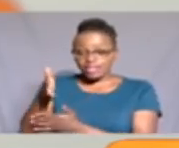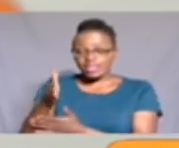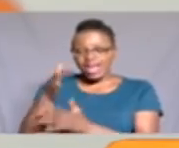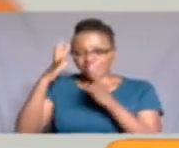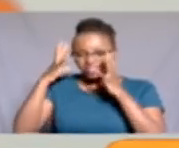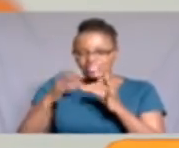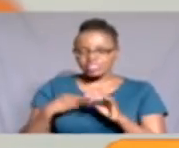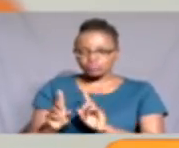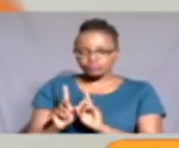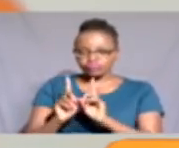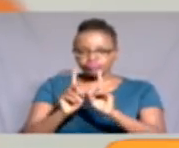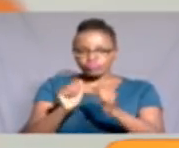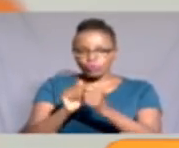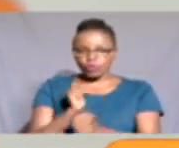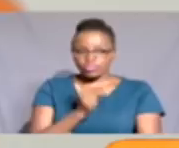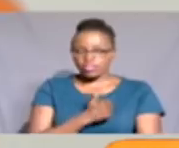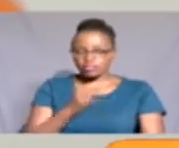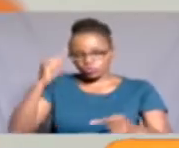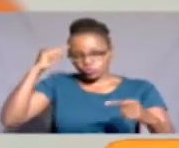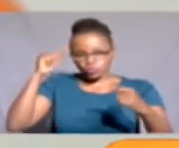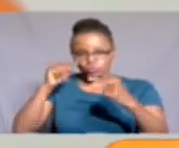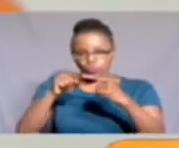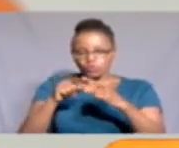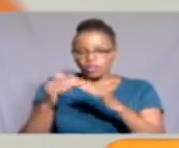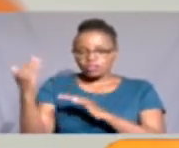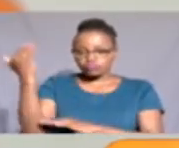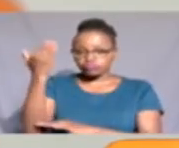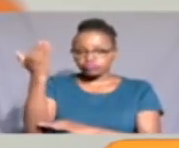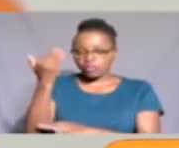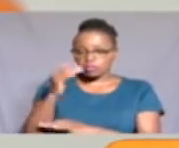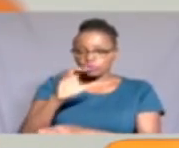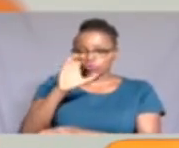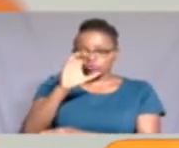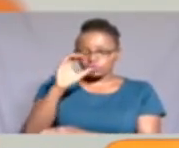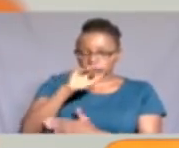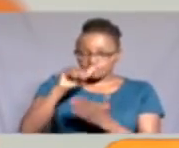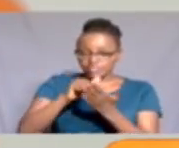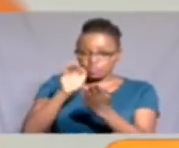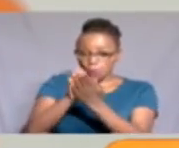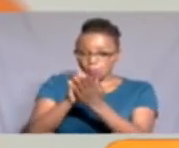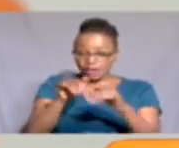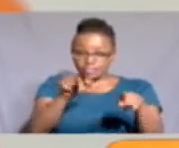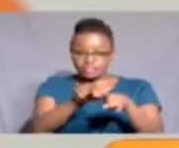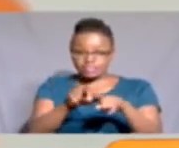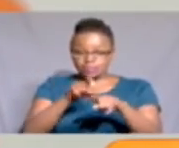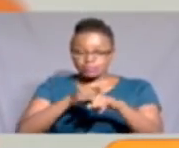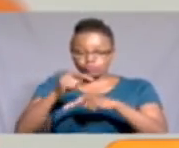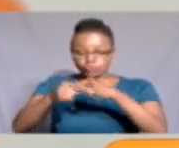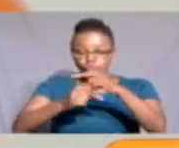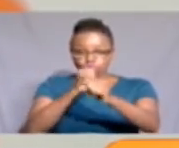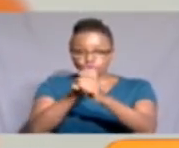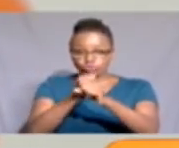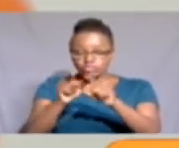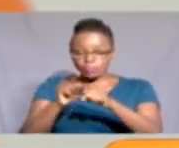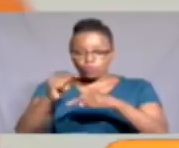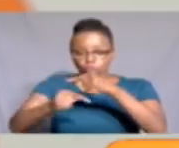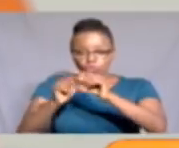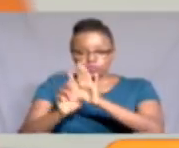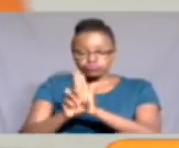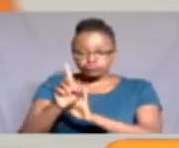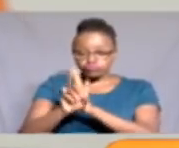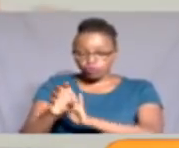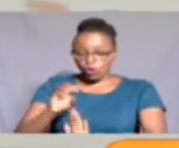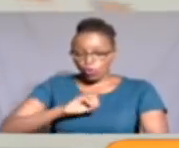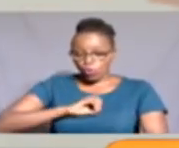us through the journey towards the presentation to Central Bank. At the same time we were running that, we continued to develop our